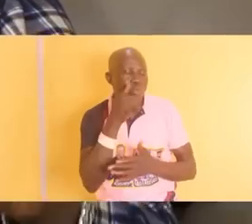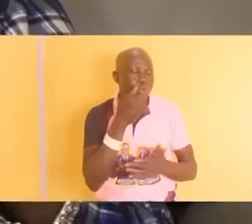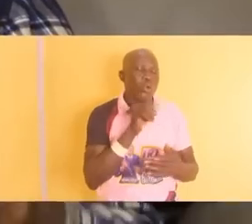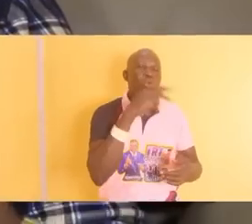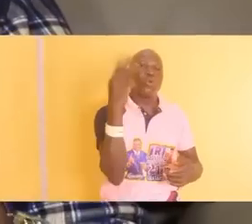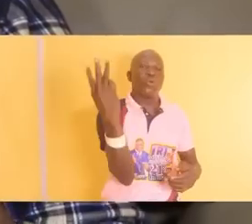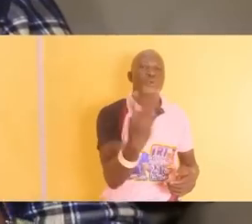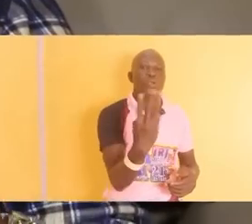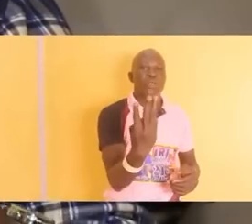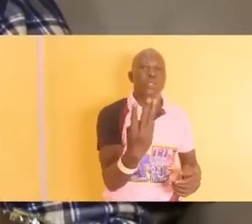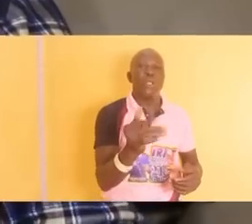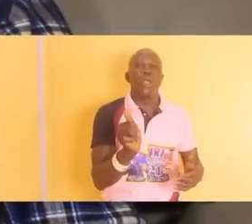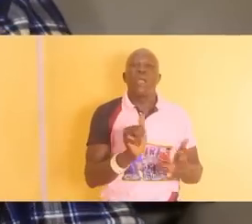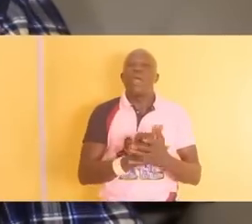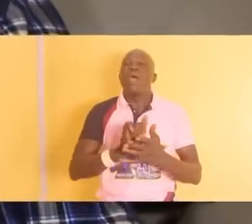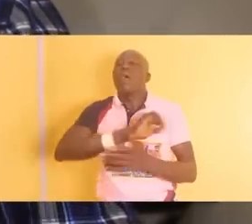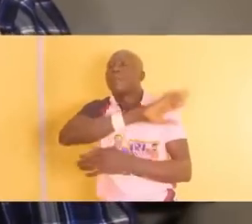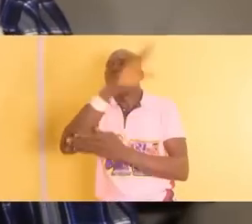Tomorrow,